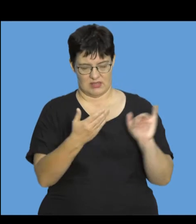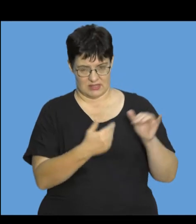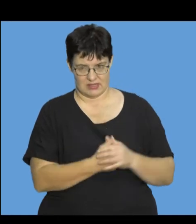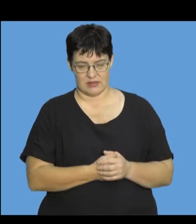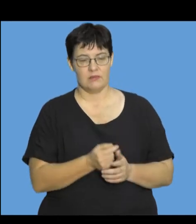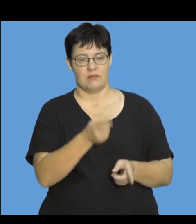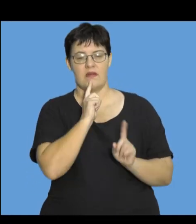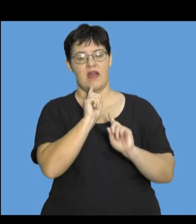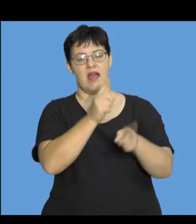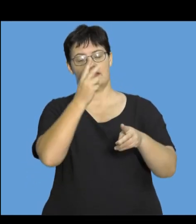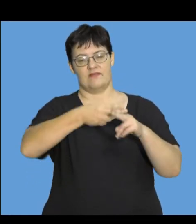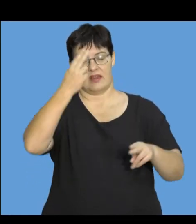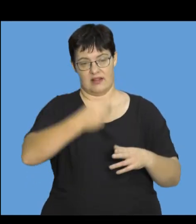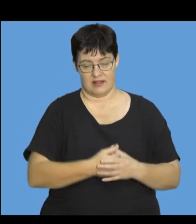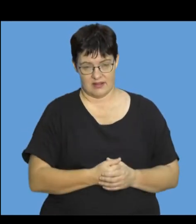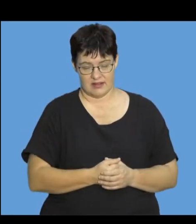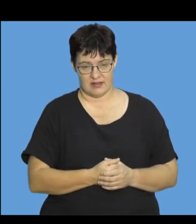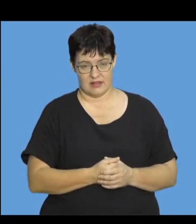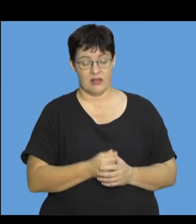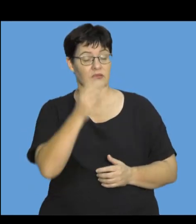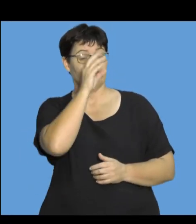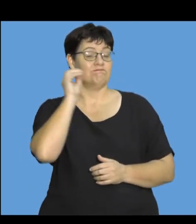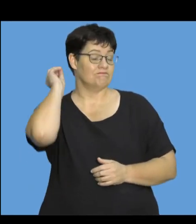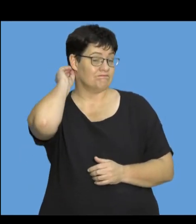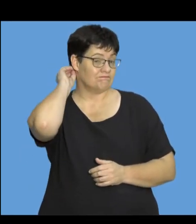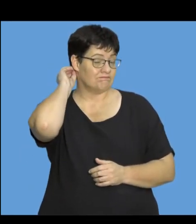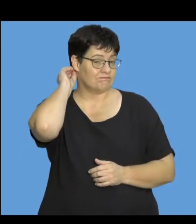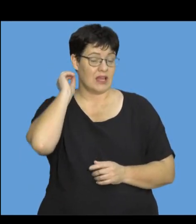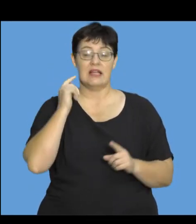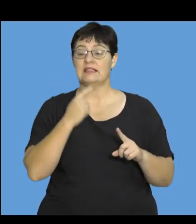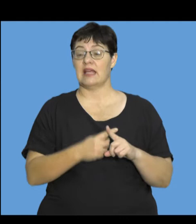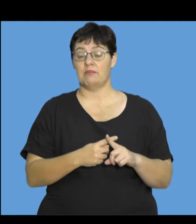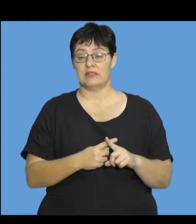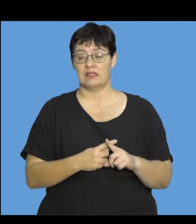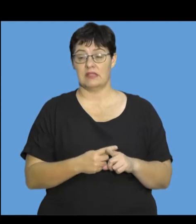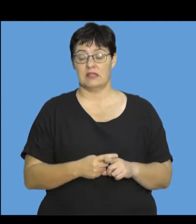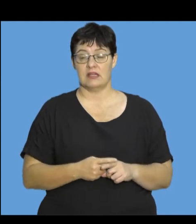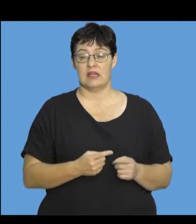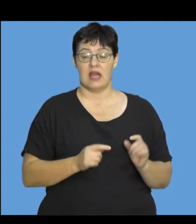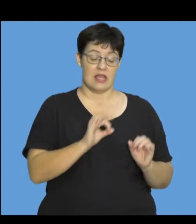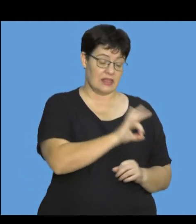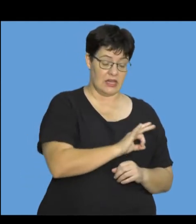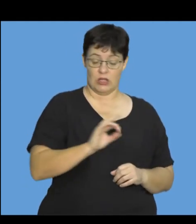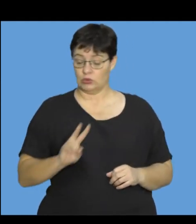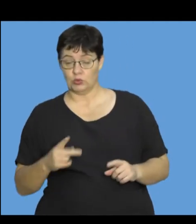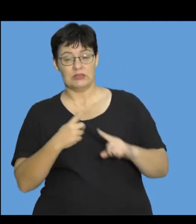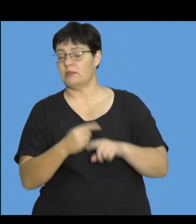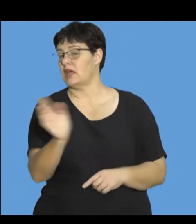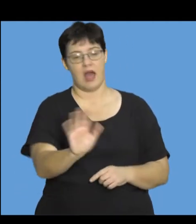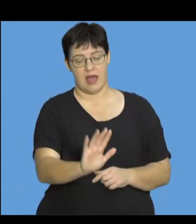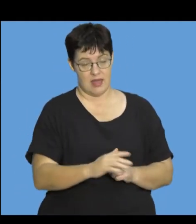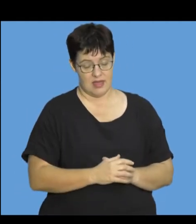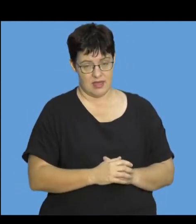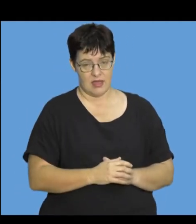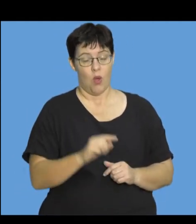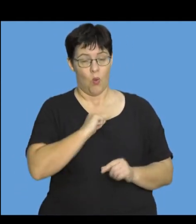write. And this will be my final answer there. Please remember, you don't need to then multiply the 3 and the 2 to get a